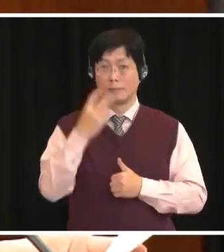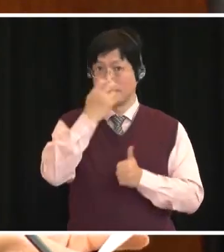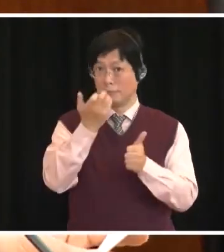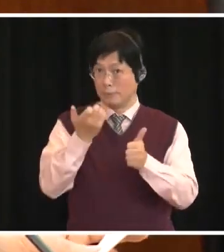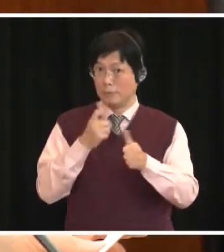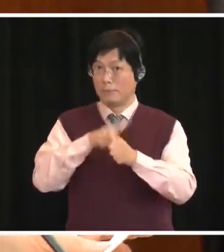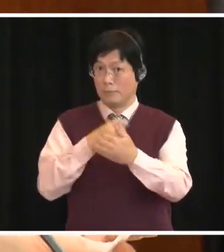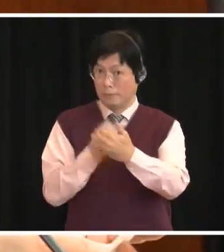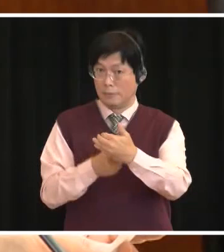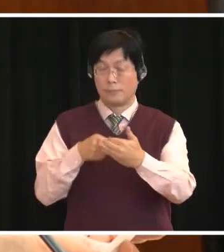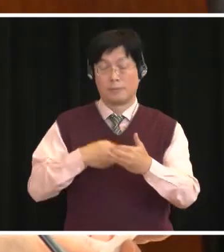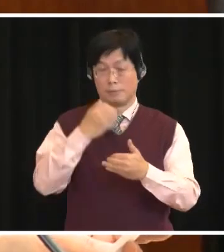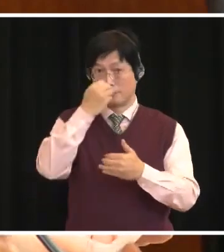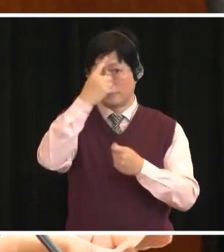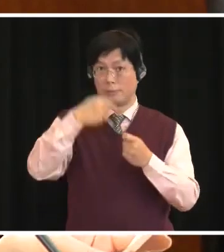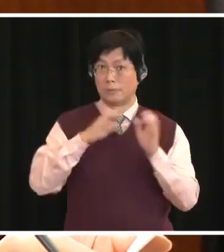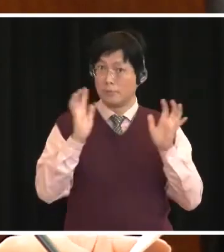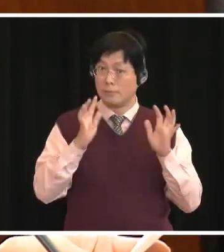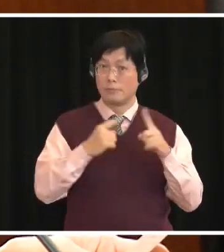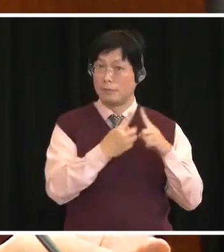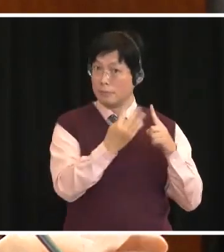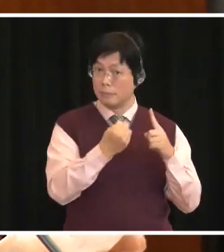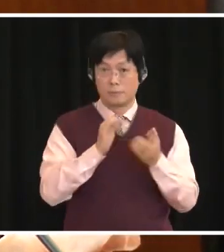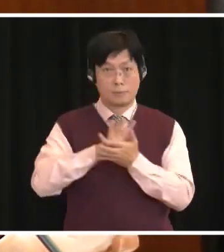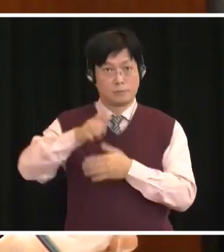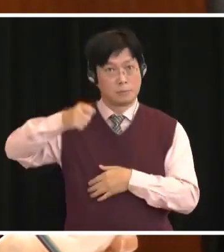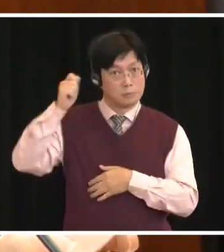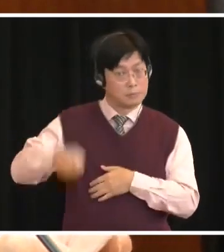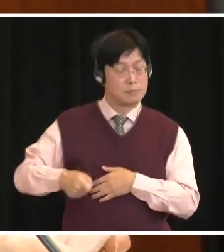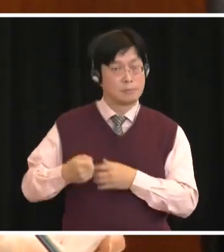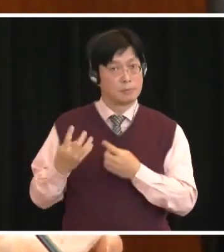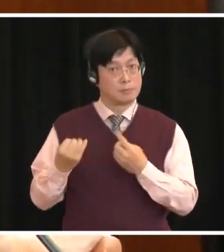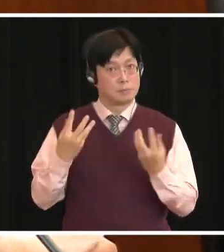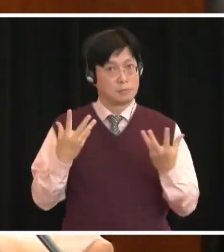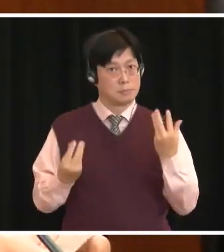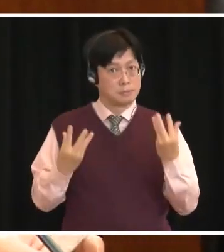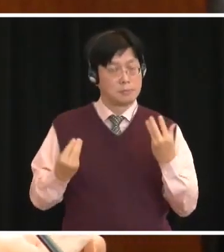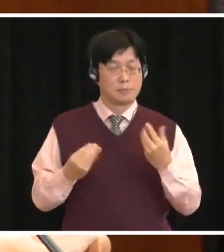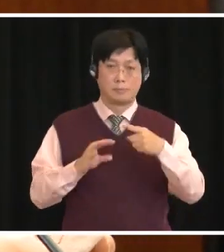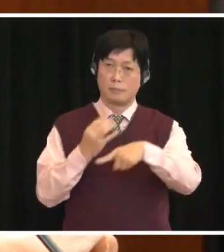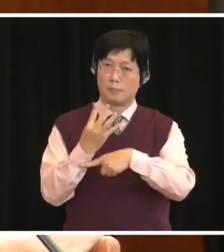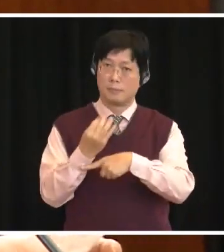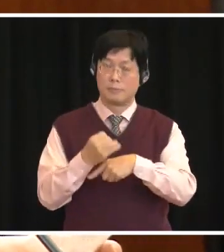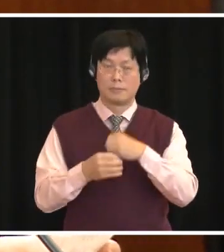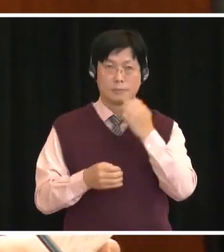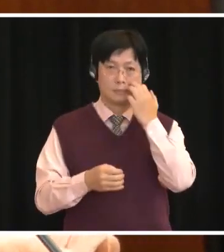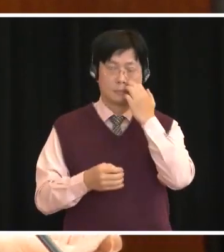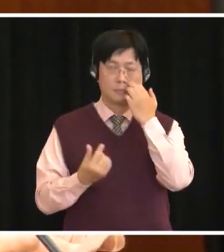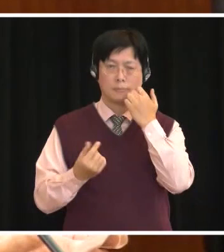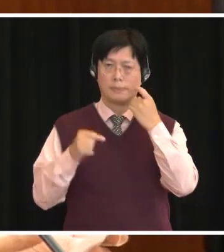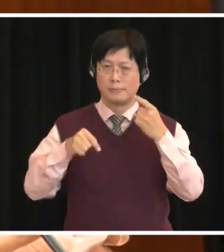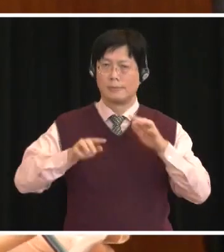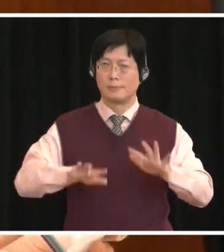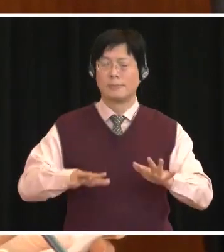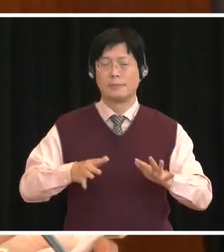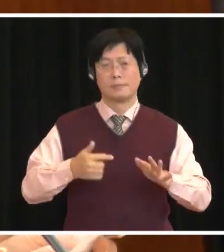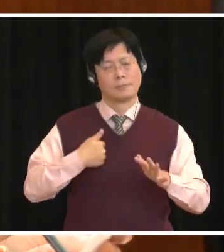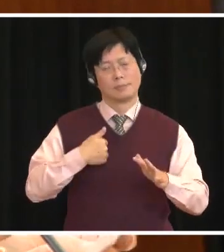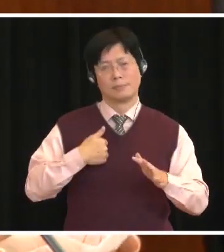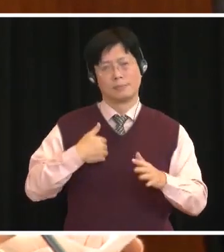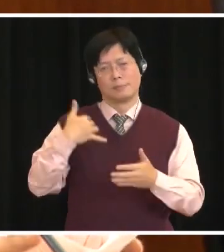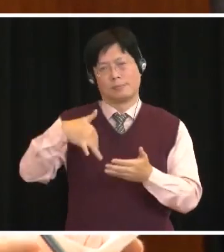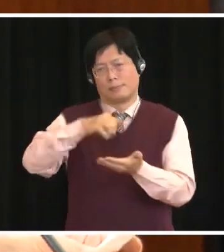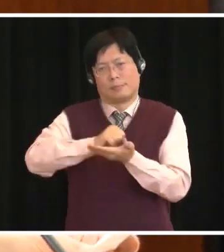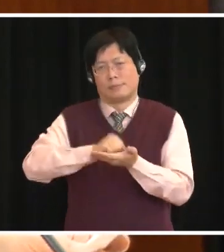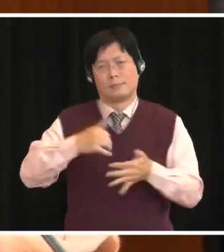about pretrial detention and the percentage of juveniles in